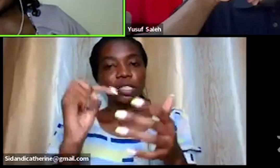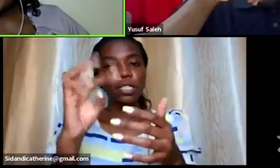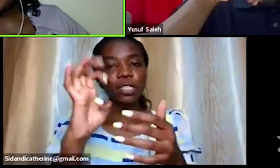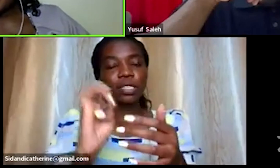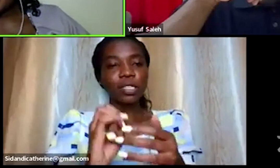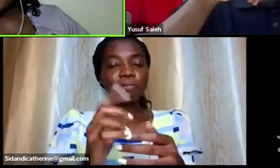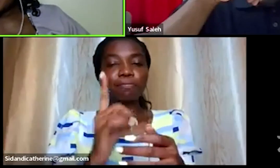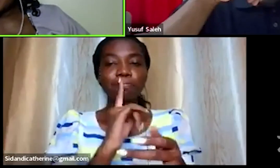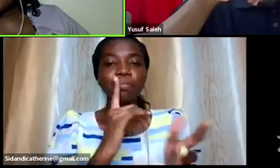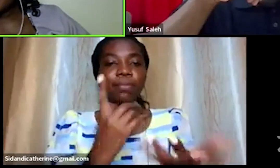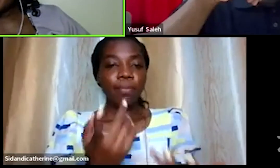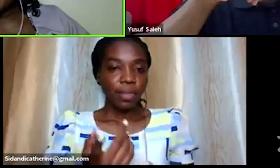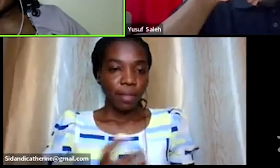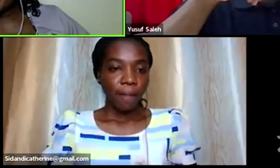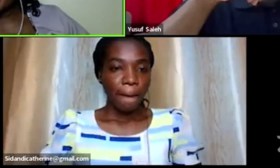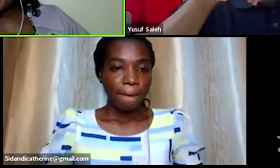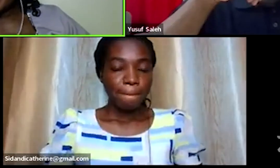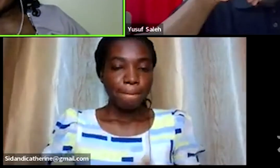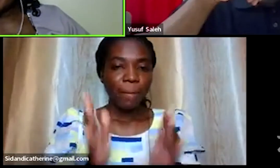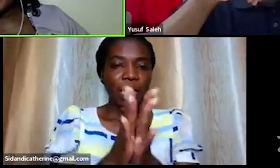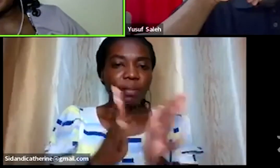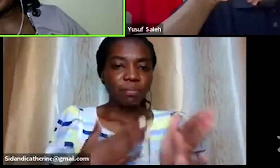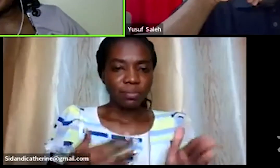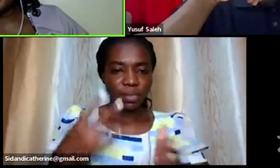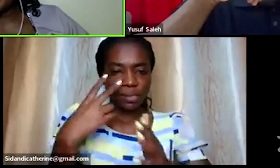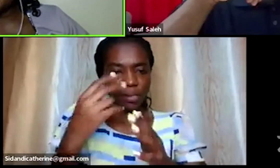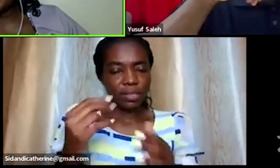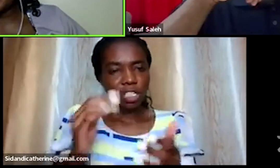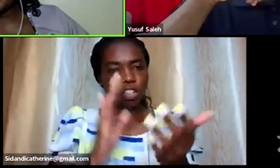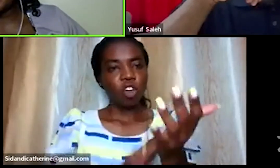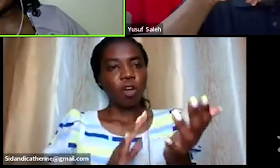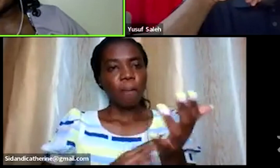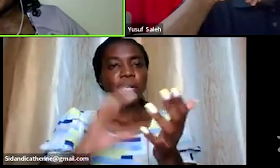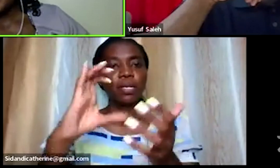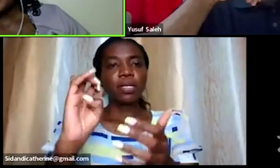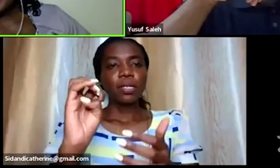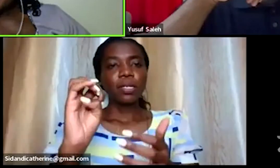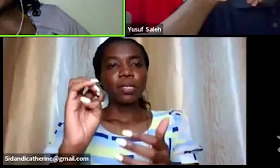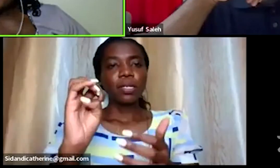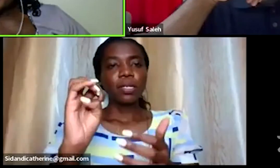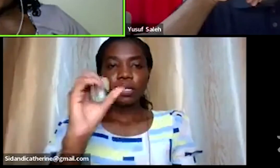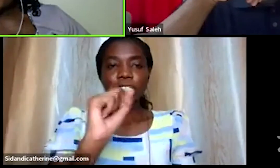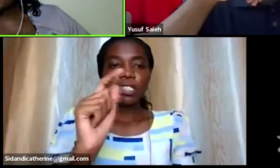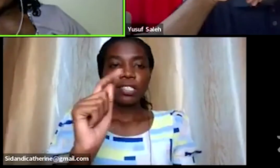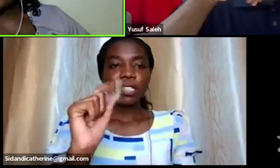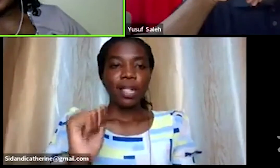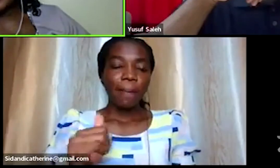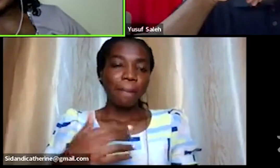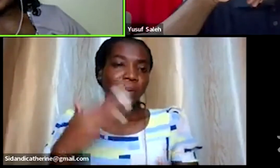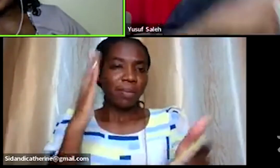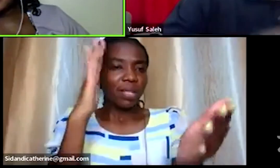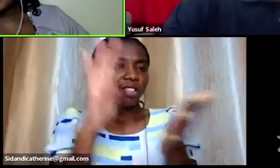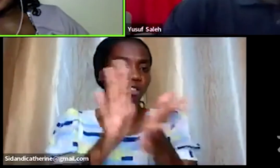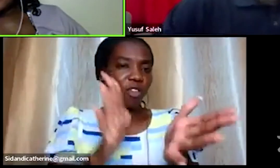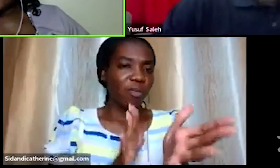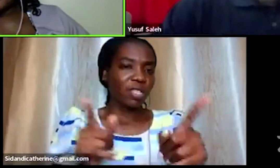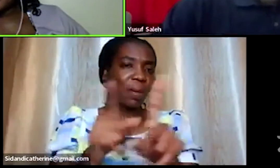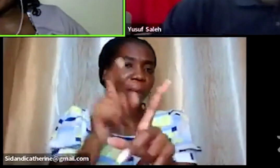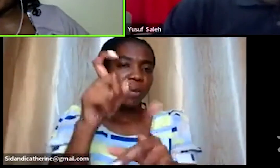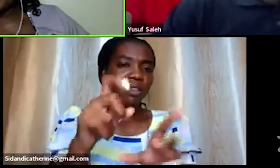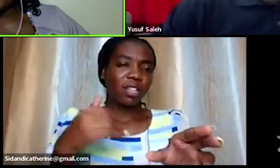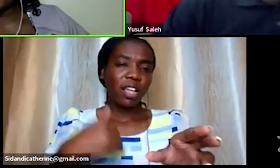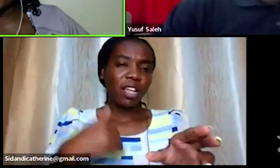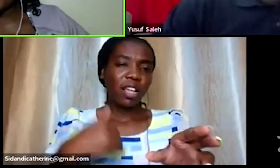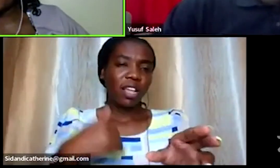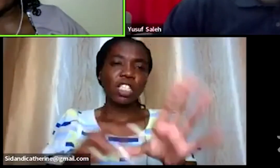I have seen a comment by Krista Eben, who says, I believe women should also earn the seat at the